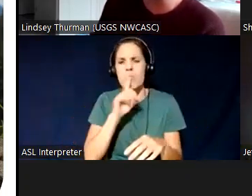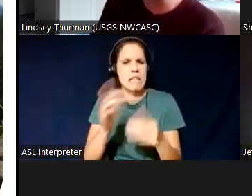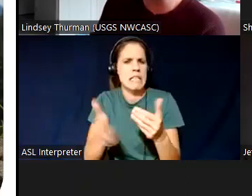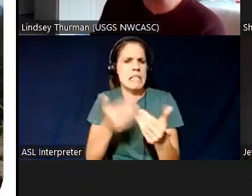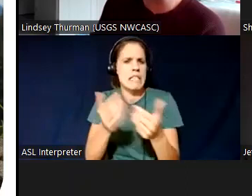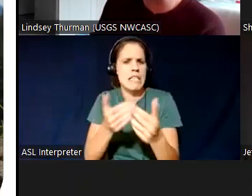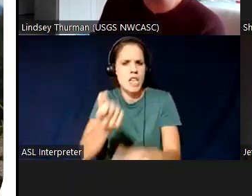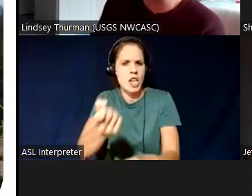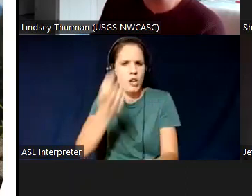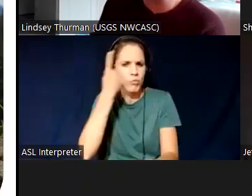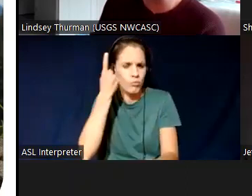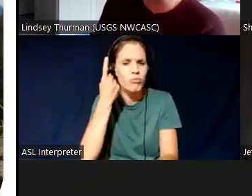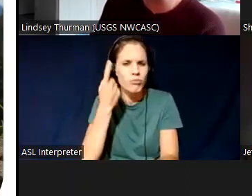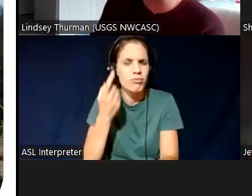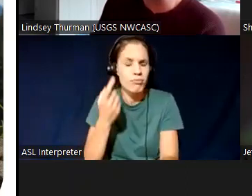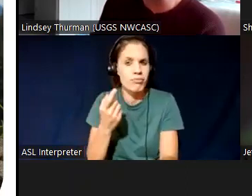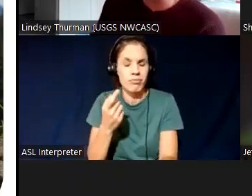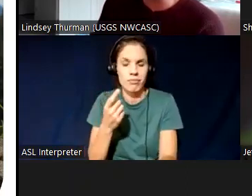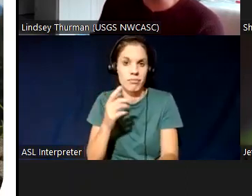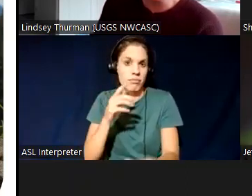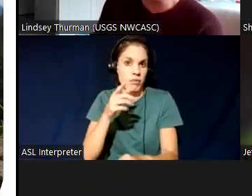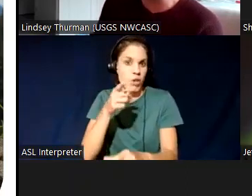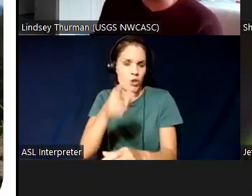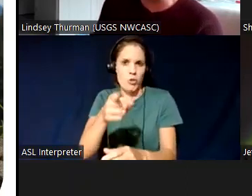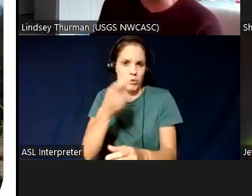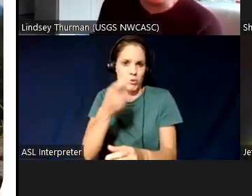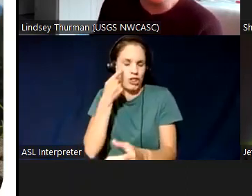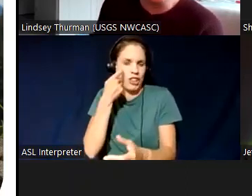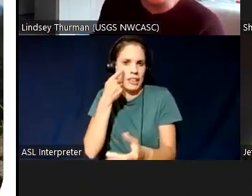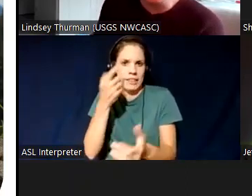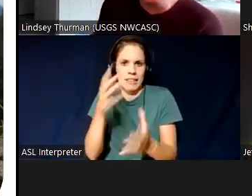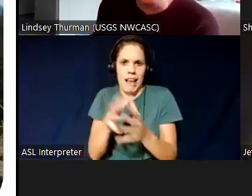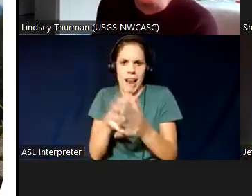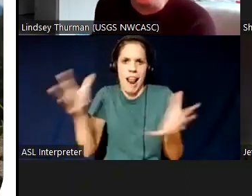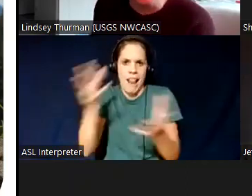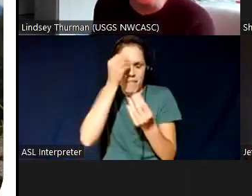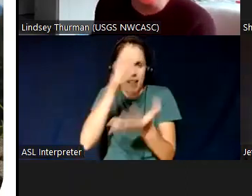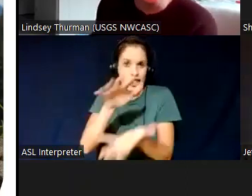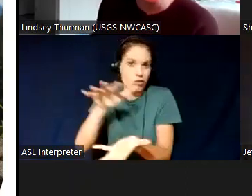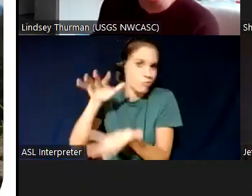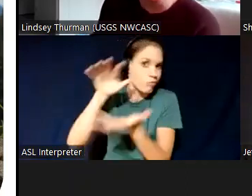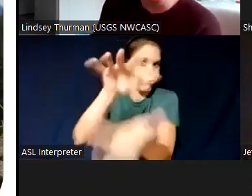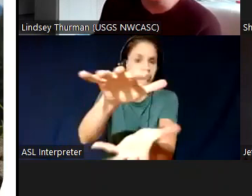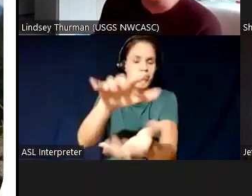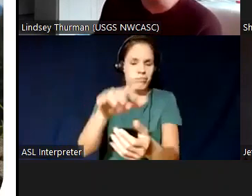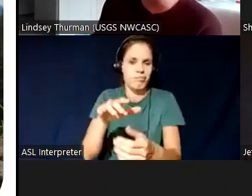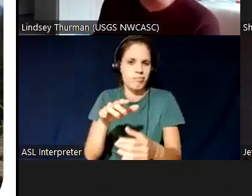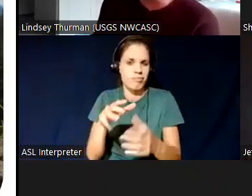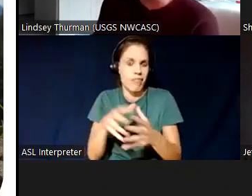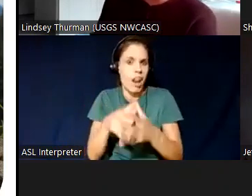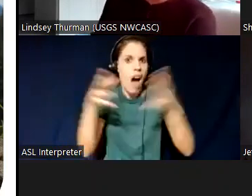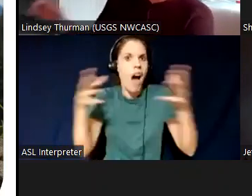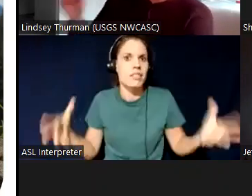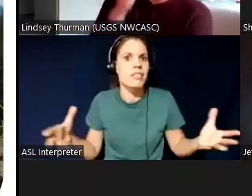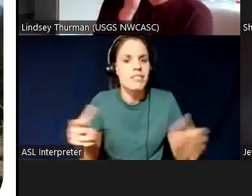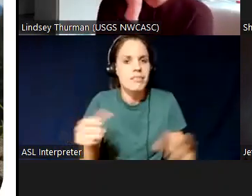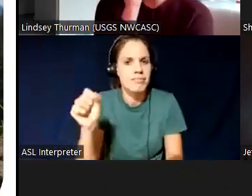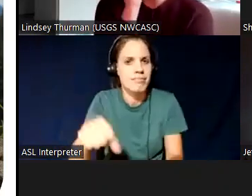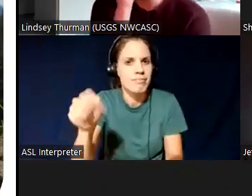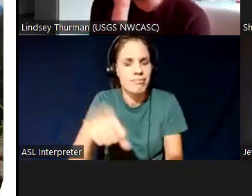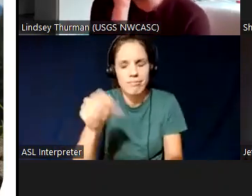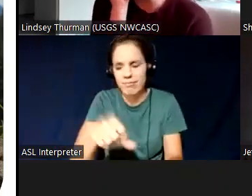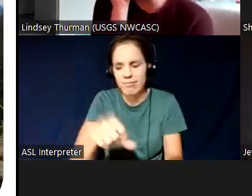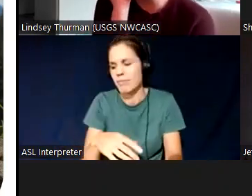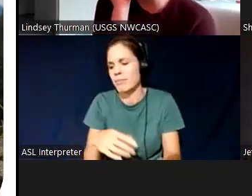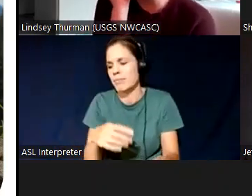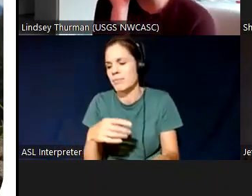ton of information, so I know it's a lot. Yeah, it's a ton of stuff. So I will go back there. There are